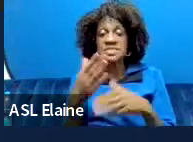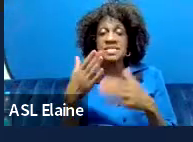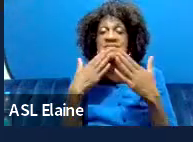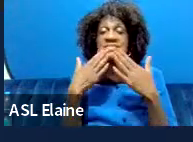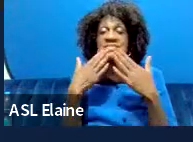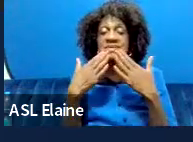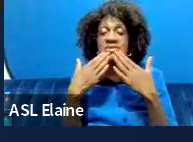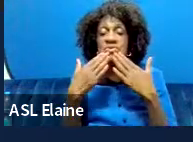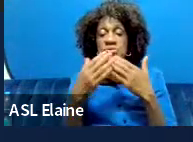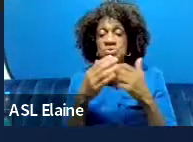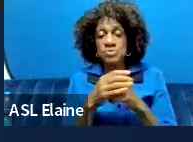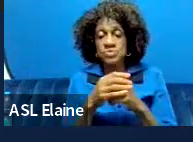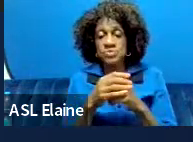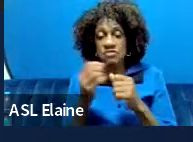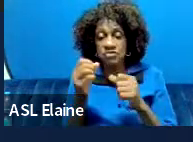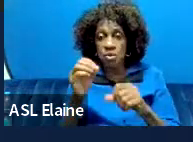for,